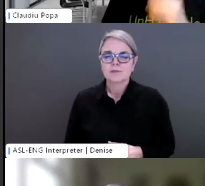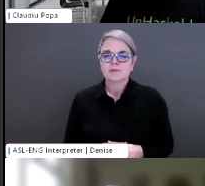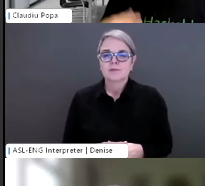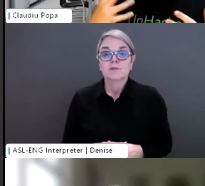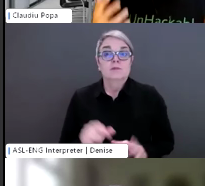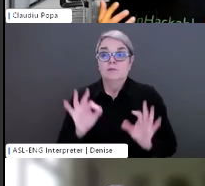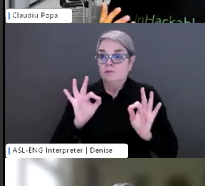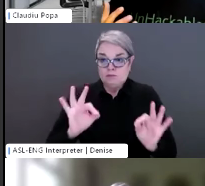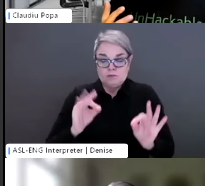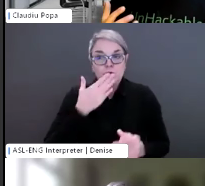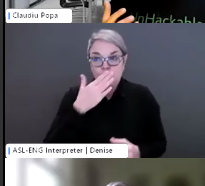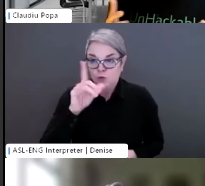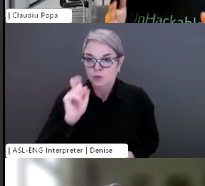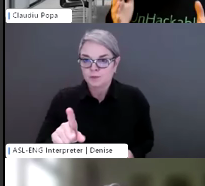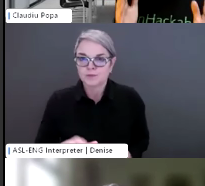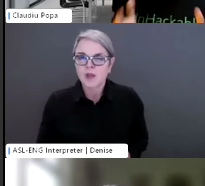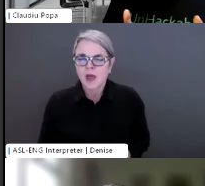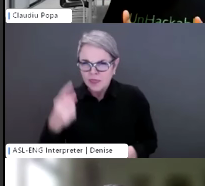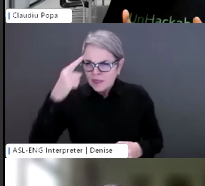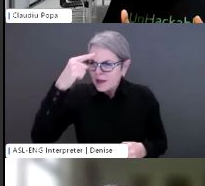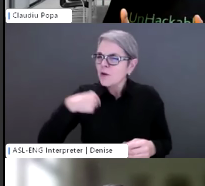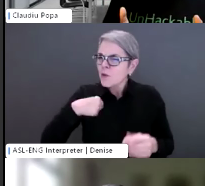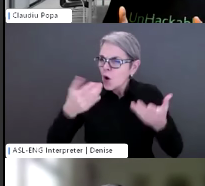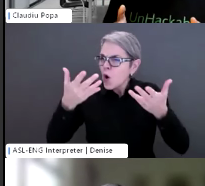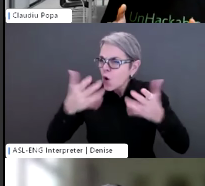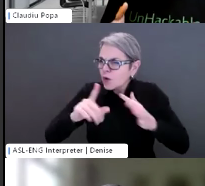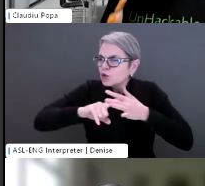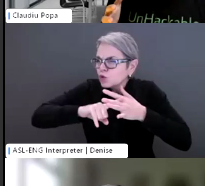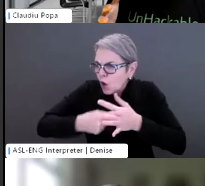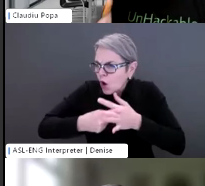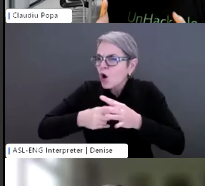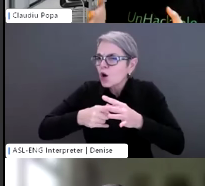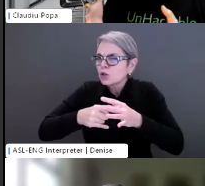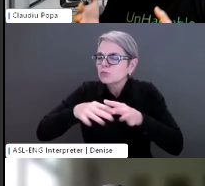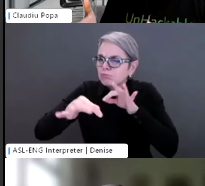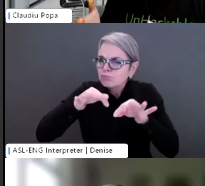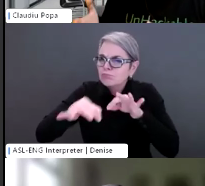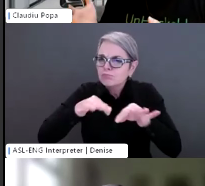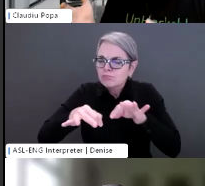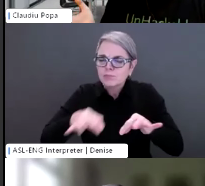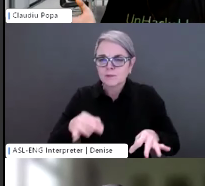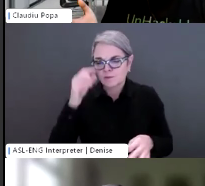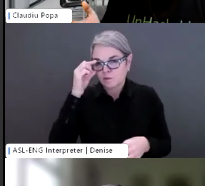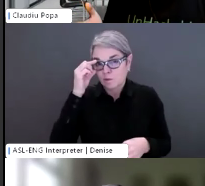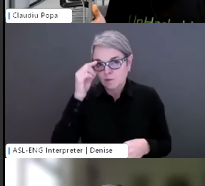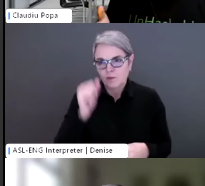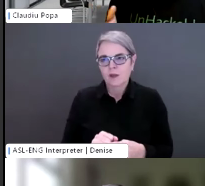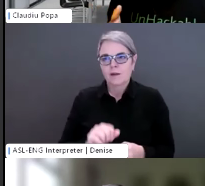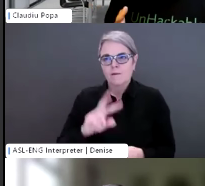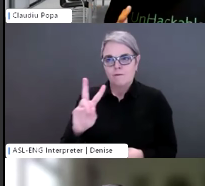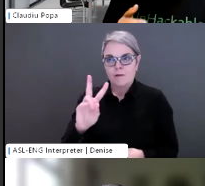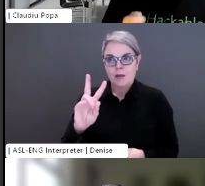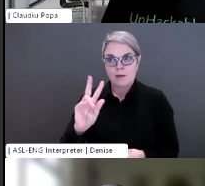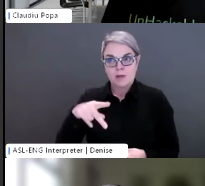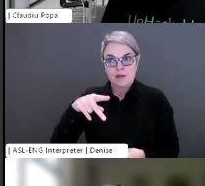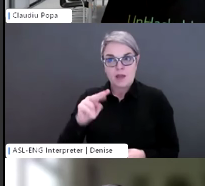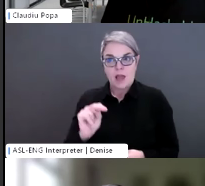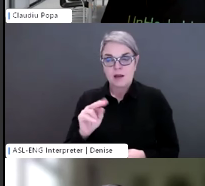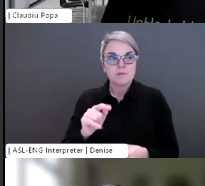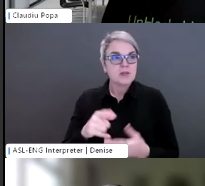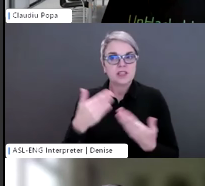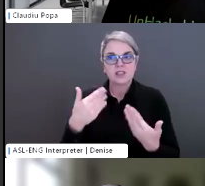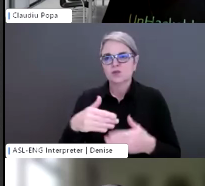on answering some of it. A VPN is not necessarily a pure play security tool. There's a little bit